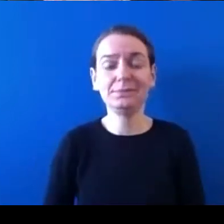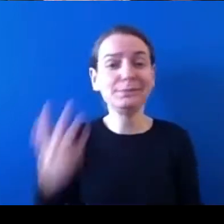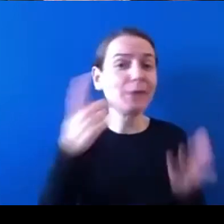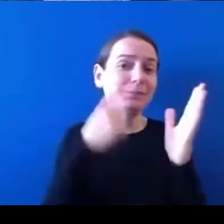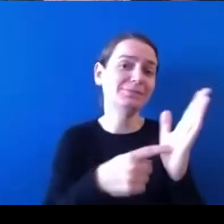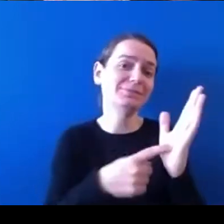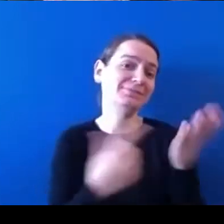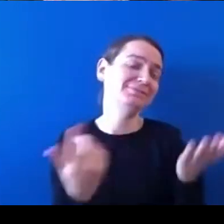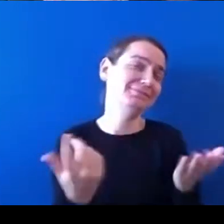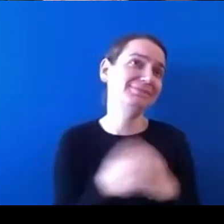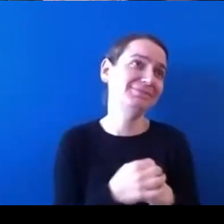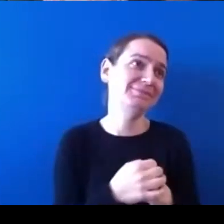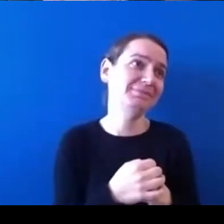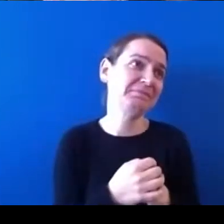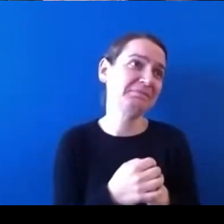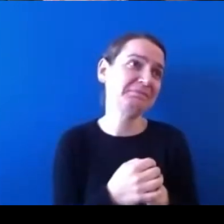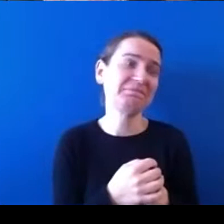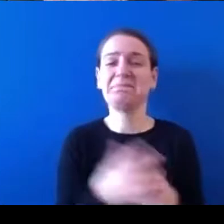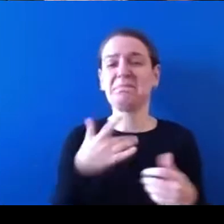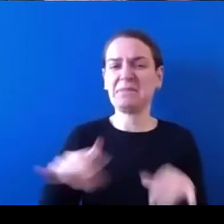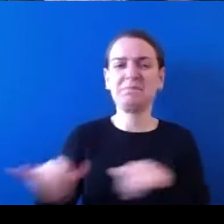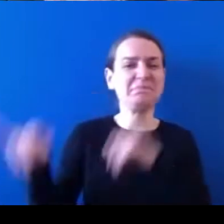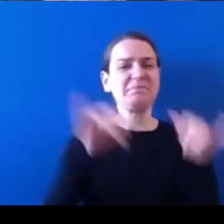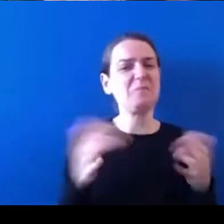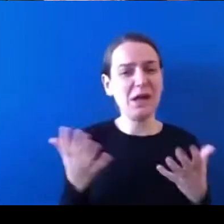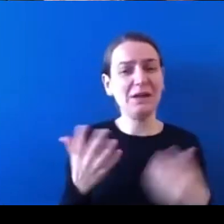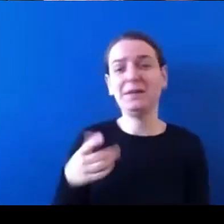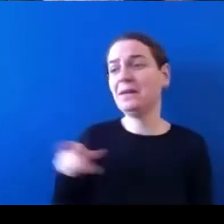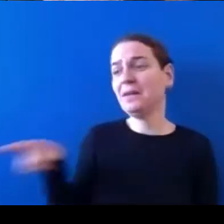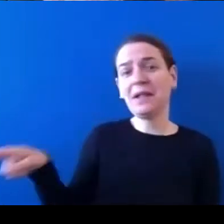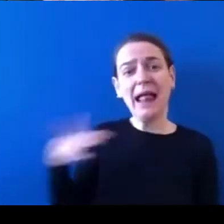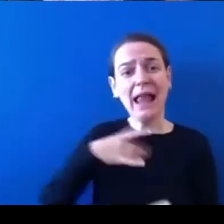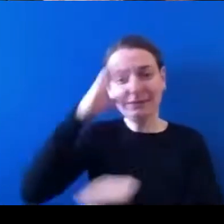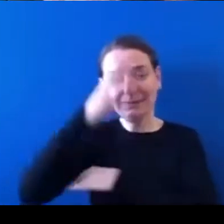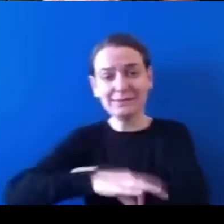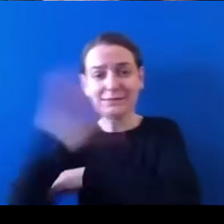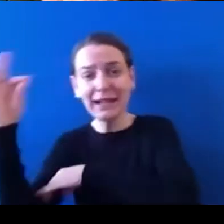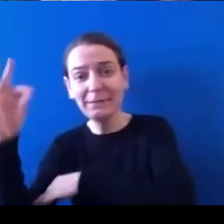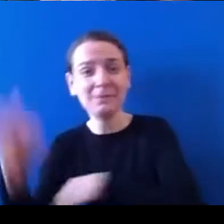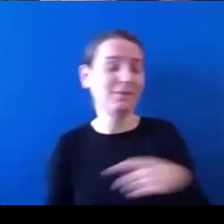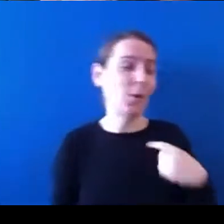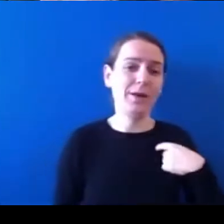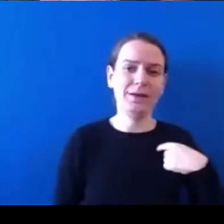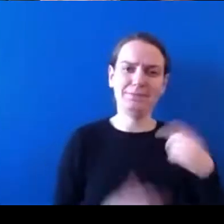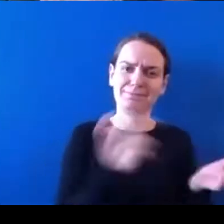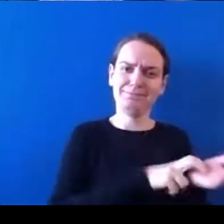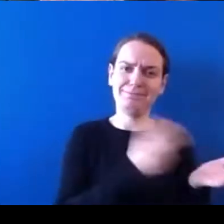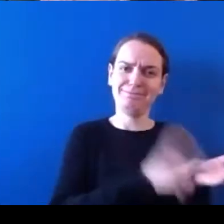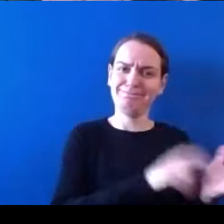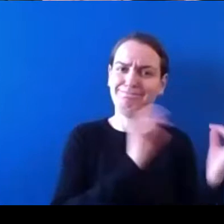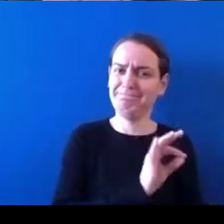Communication is really, really important, and you have to keep that open. This is a photograph of two college co-eds. One is my